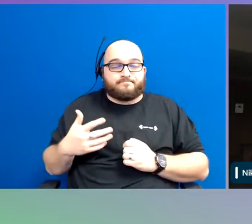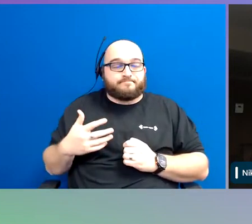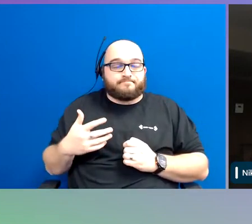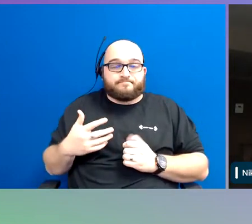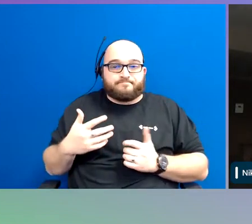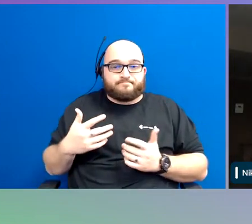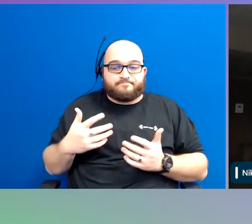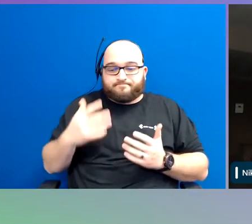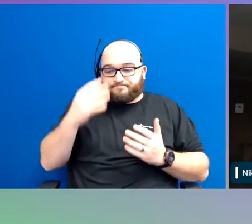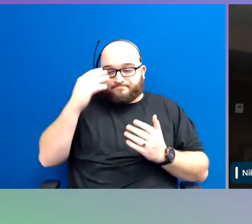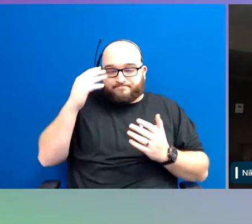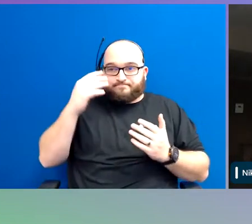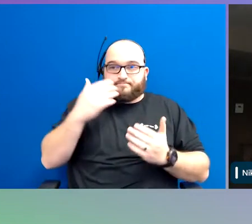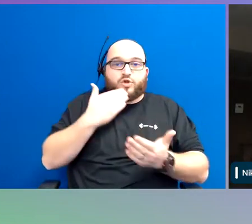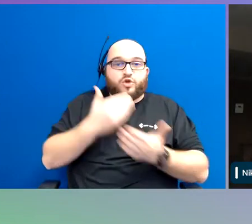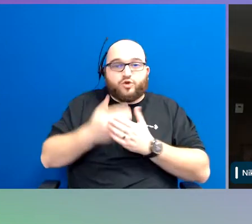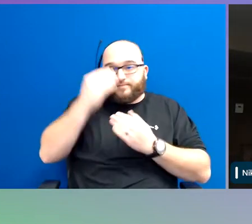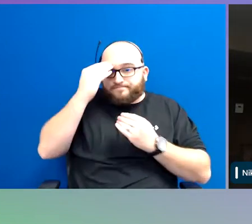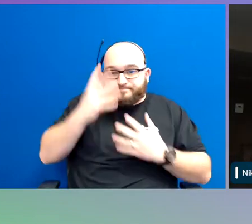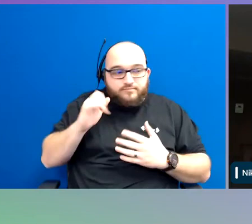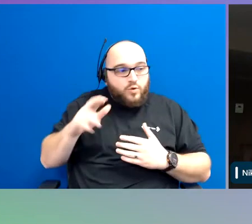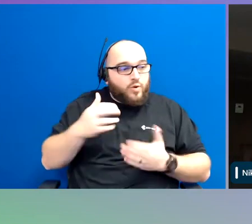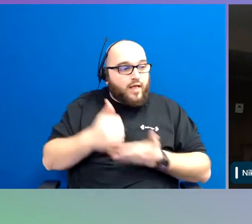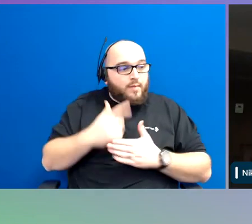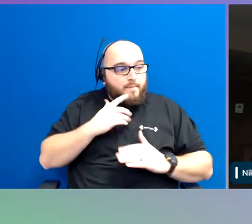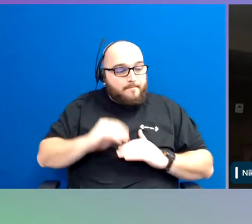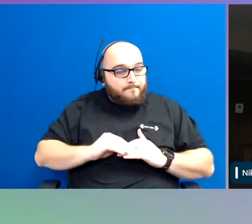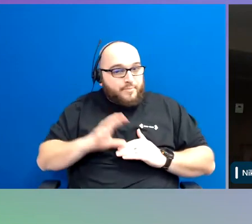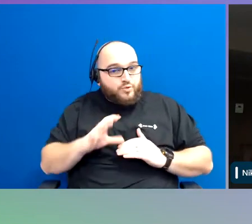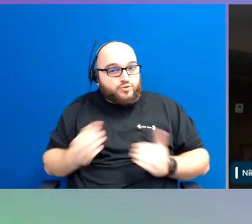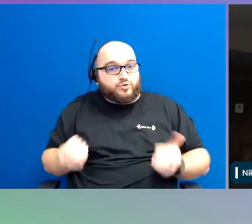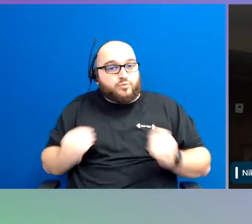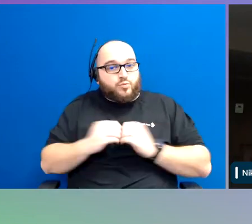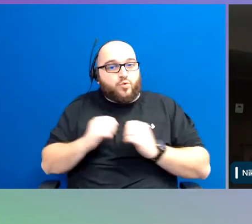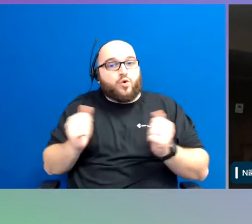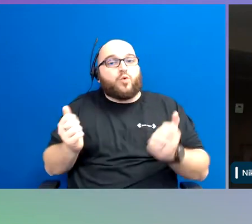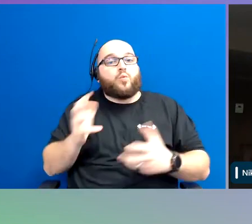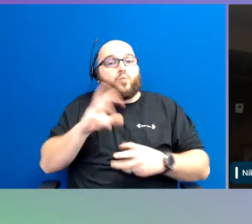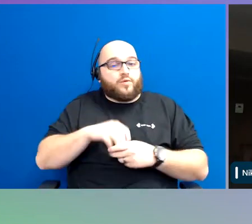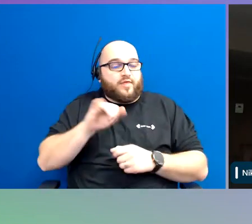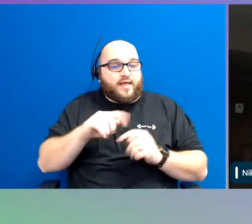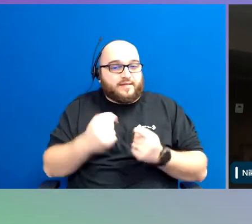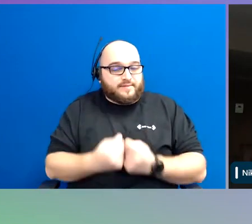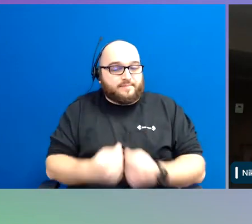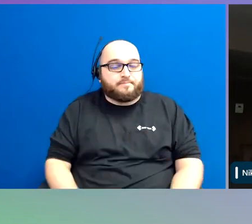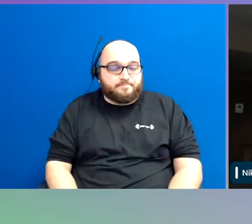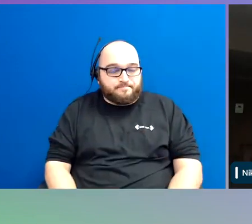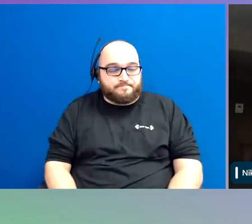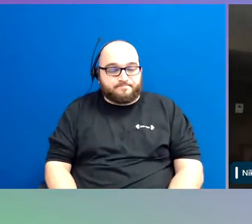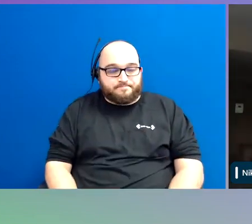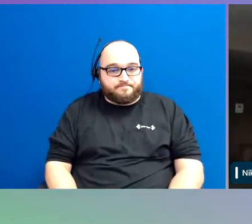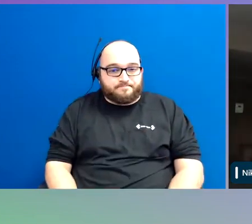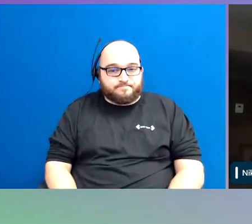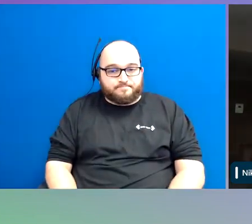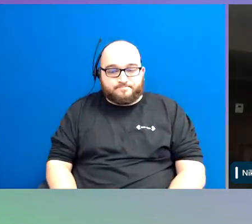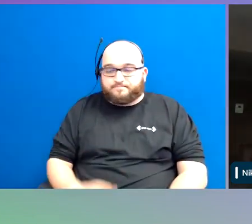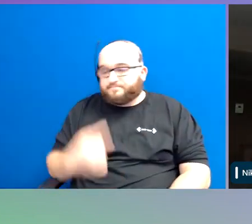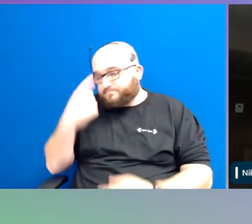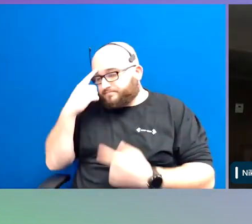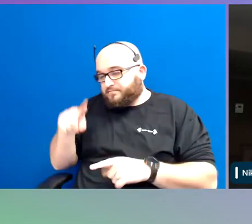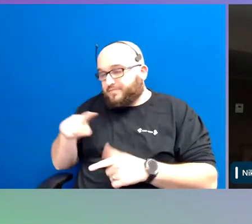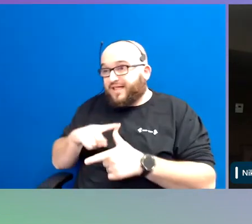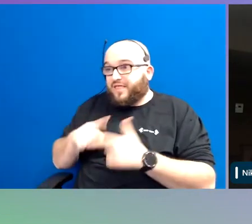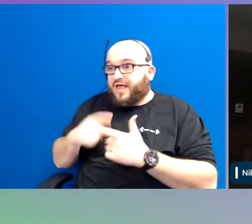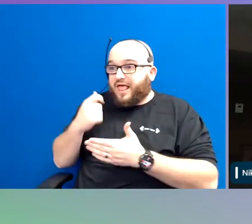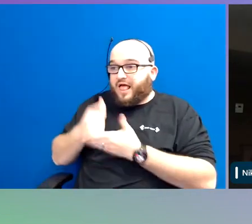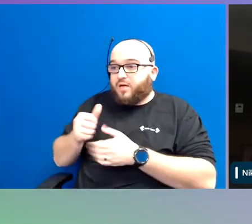insightful, or might help boost a little bit more within teams. Yeah, I would agree. And then help them with